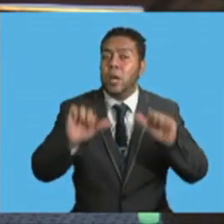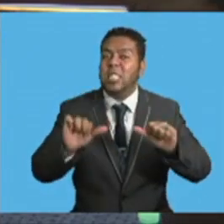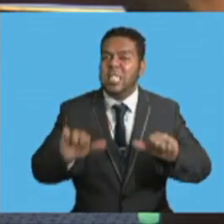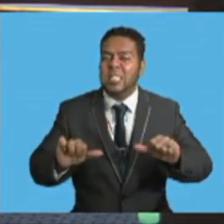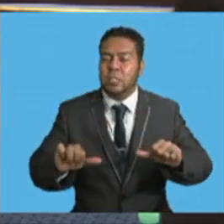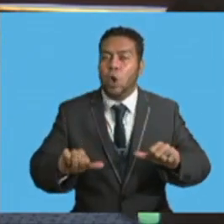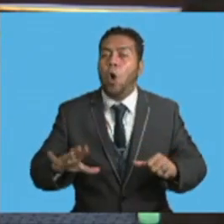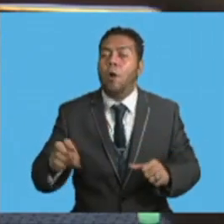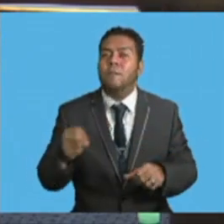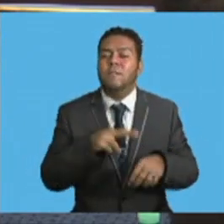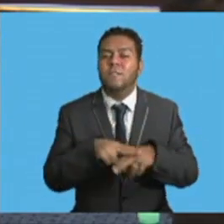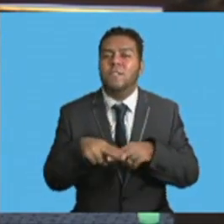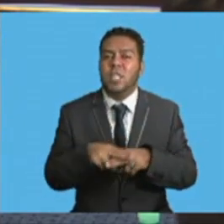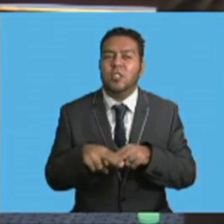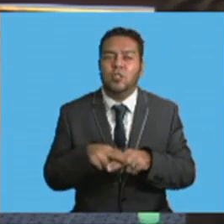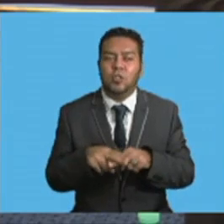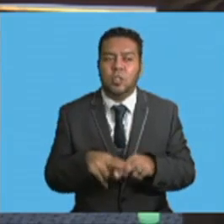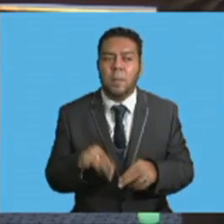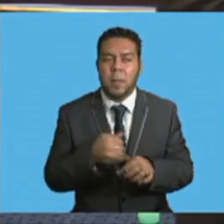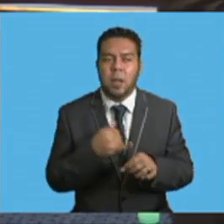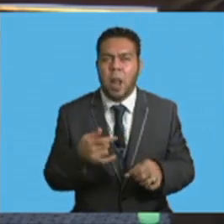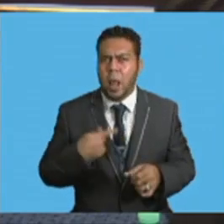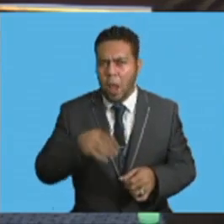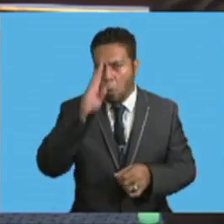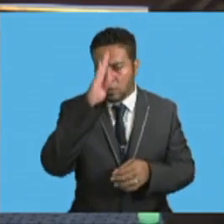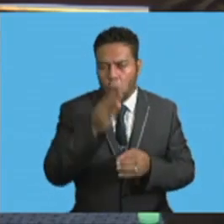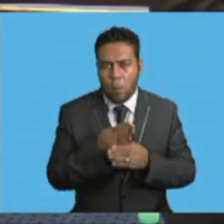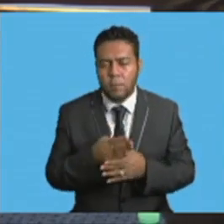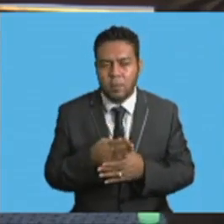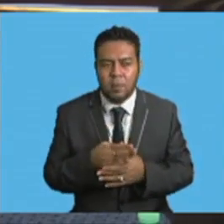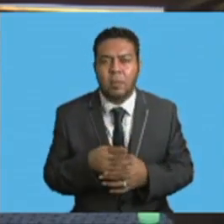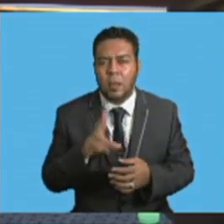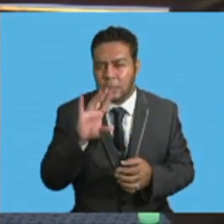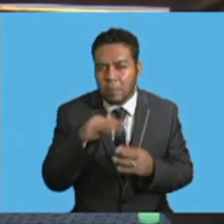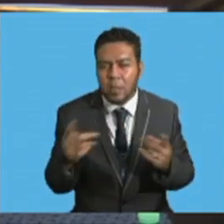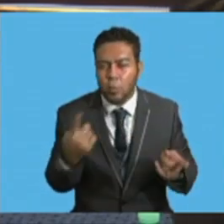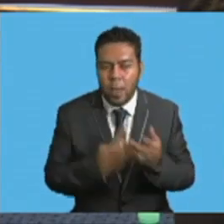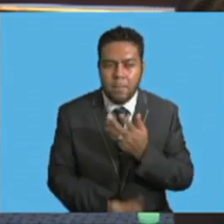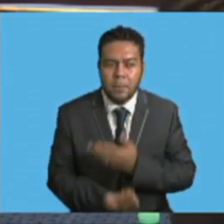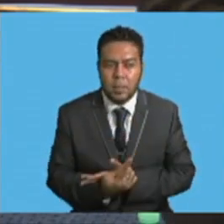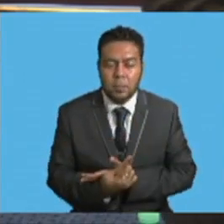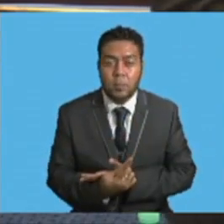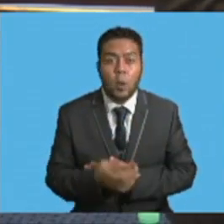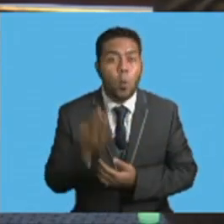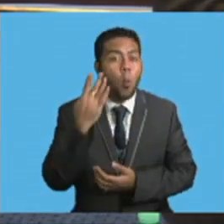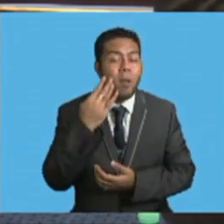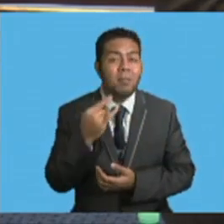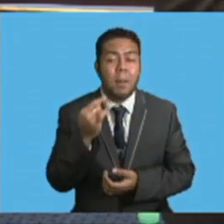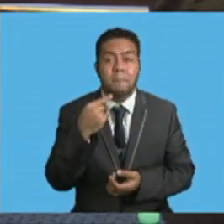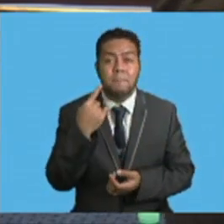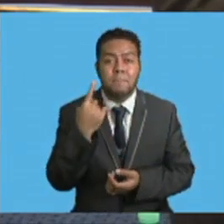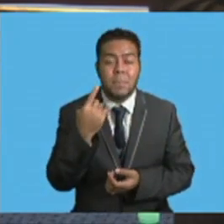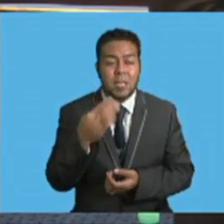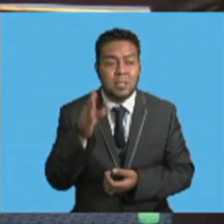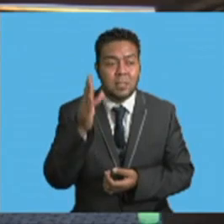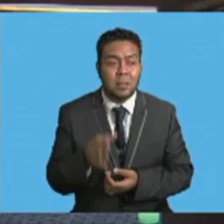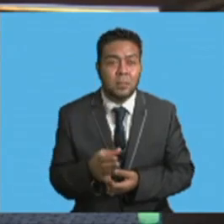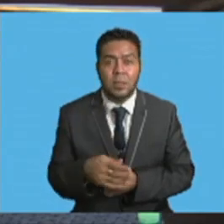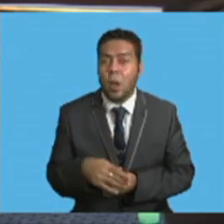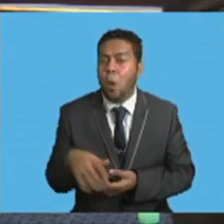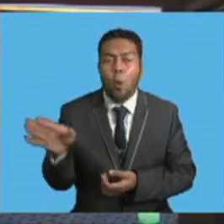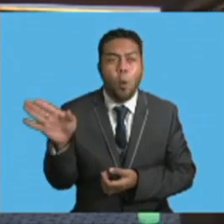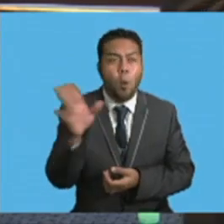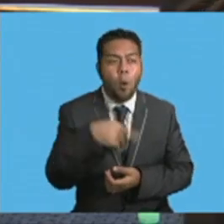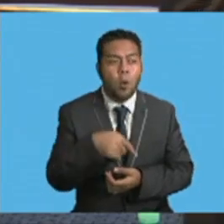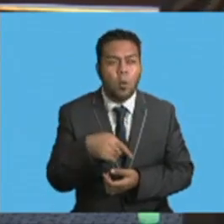Association in the tea room, and I was hopeful and wishing that day that something would happen. When the Minister of Economy called it, tears were shed all over